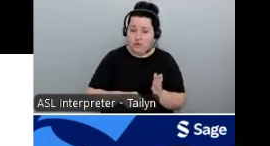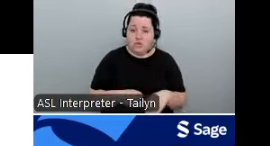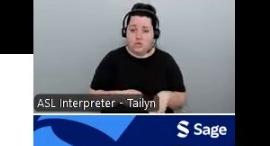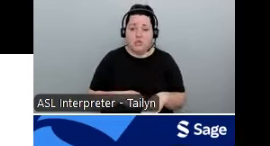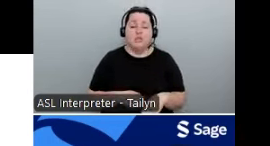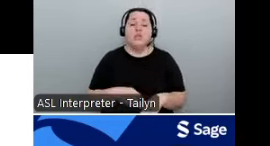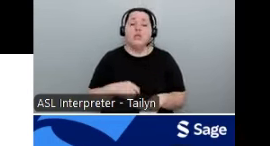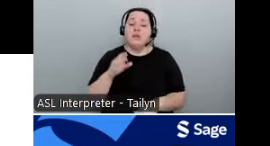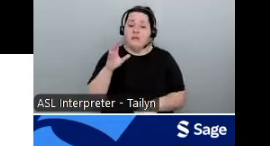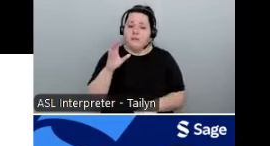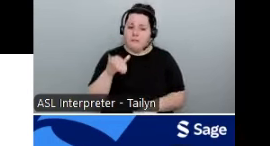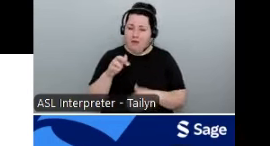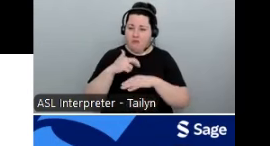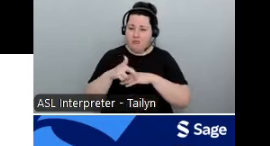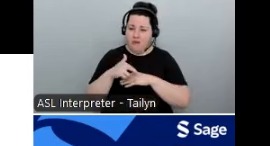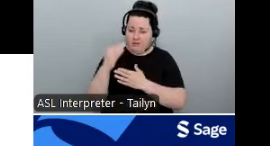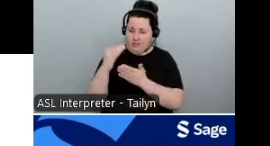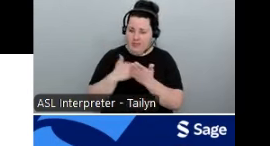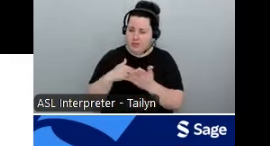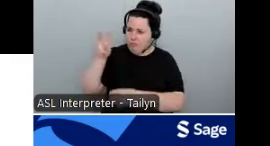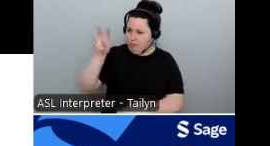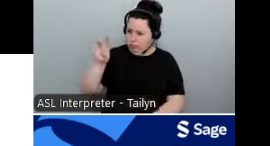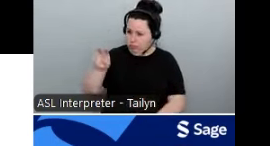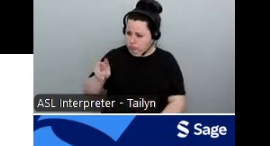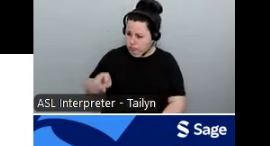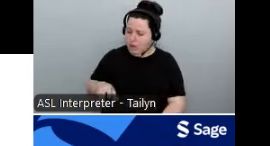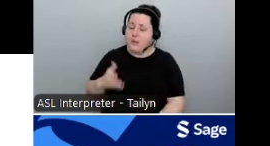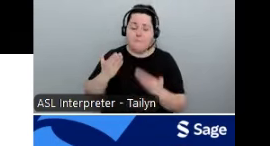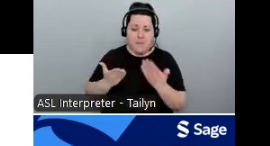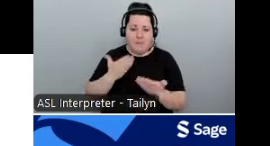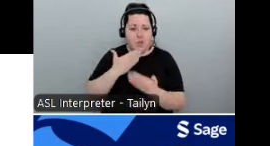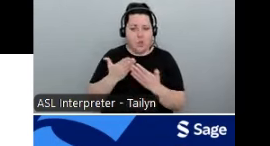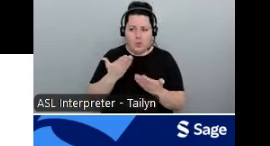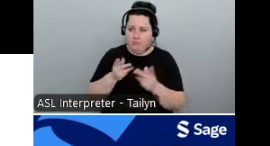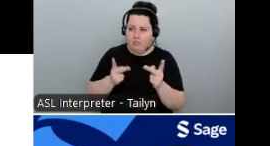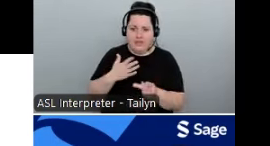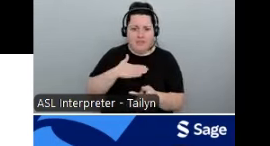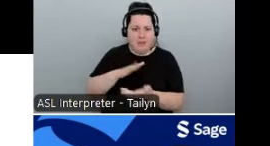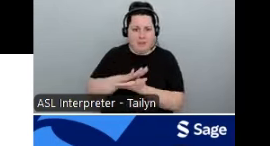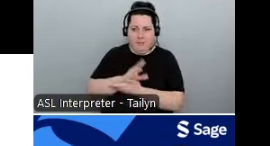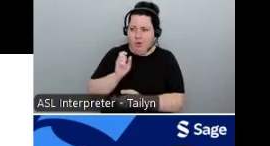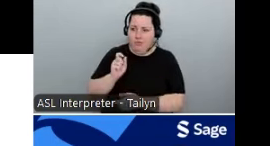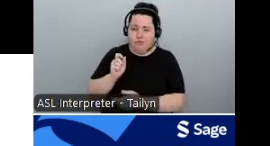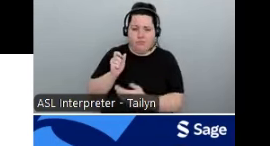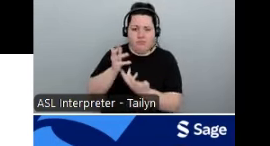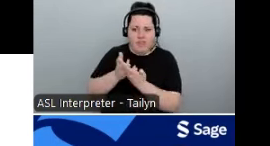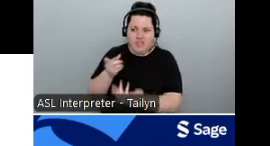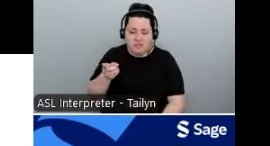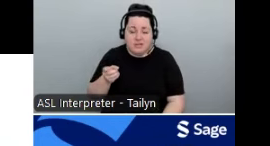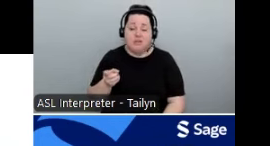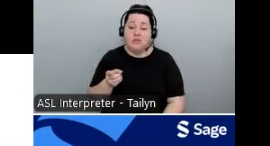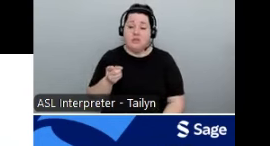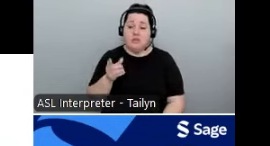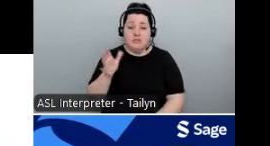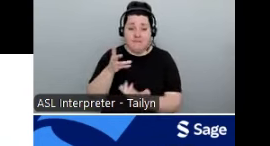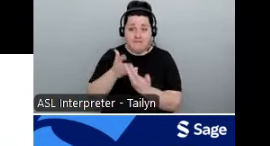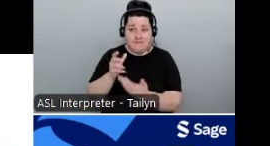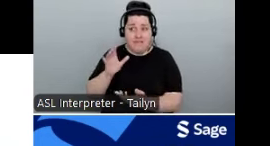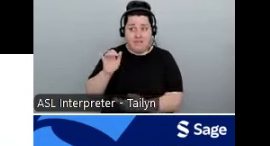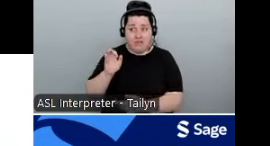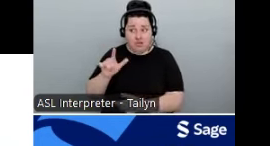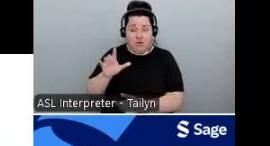reference list and see if those publications might be a good home for your paper. Does your paper fit within the aims and scope of a